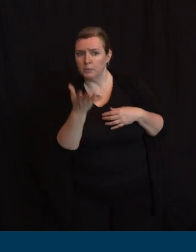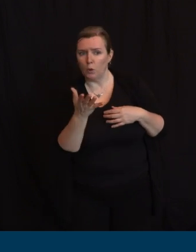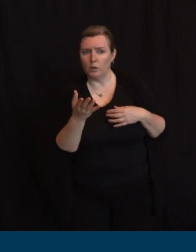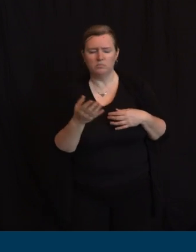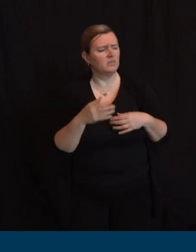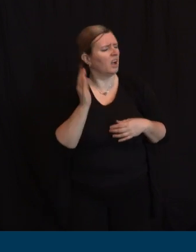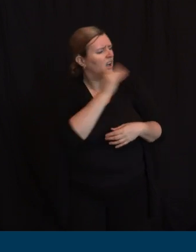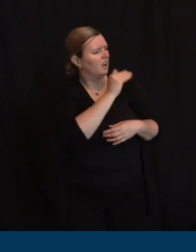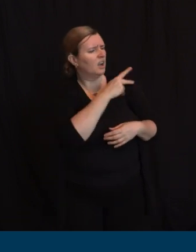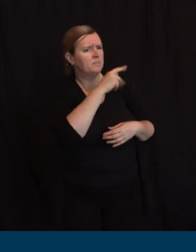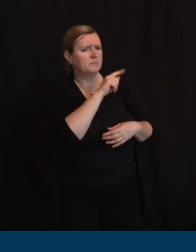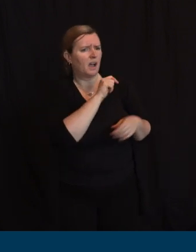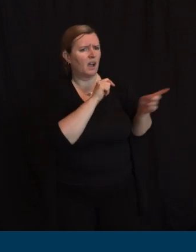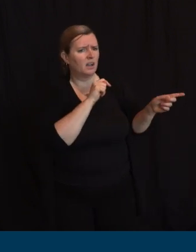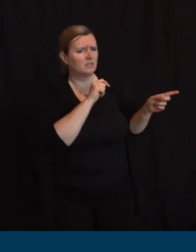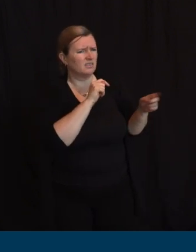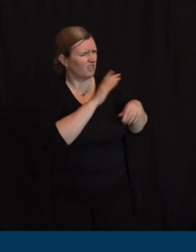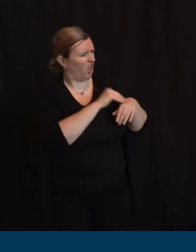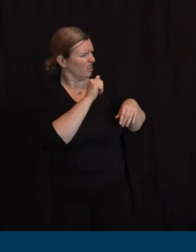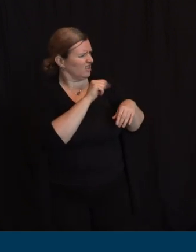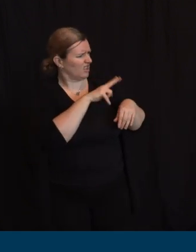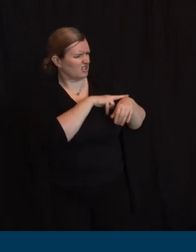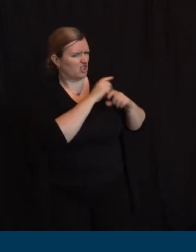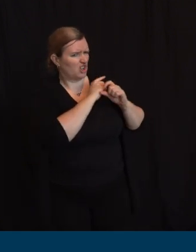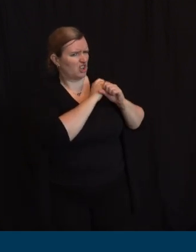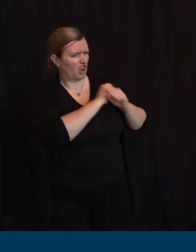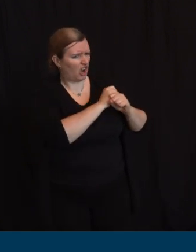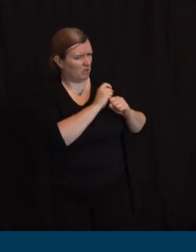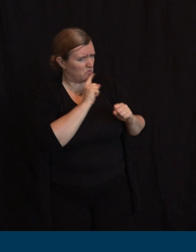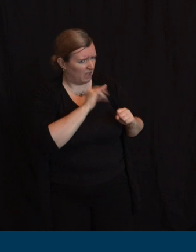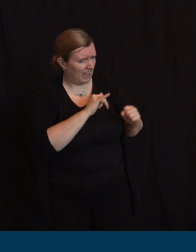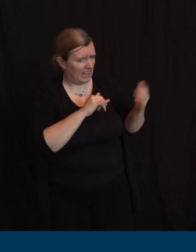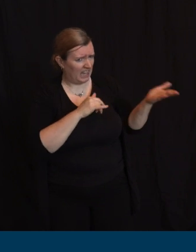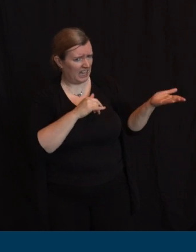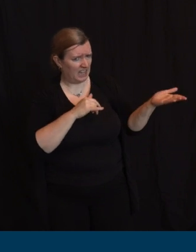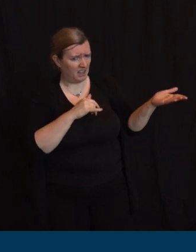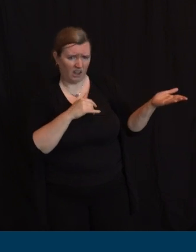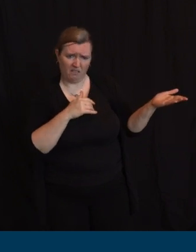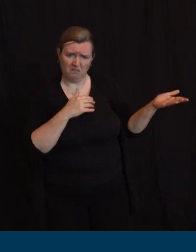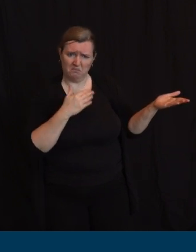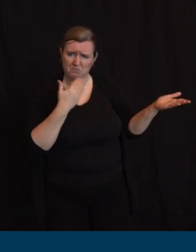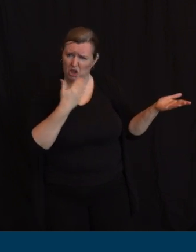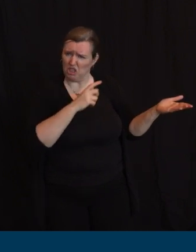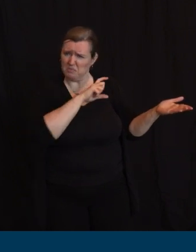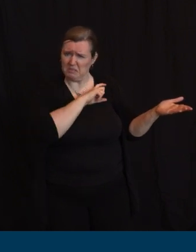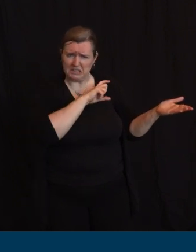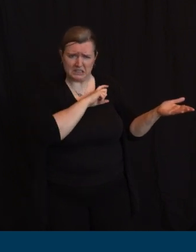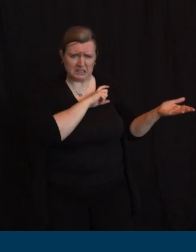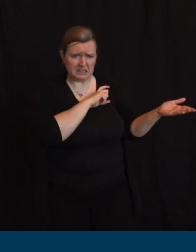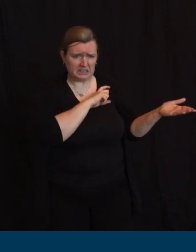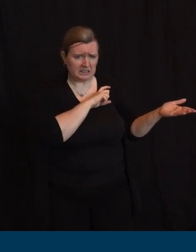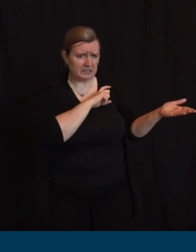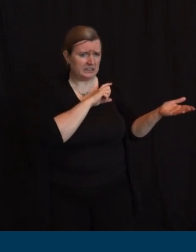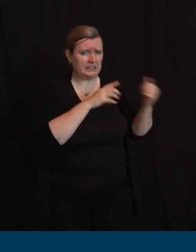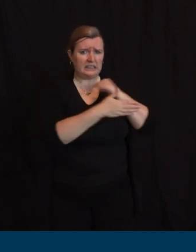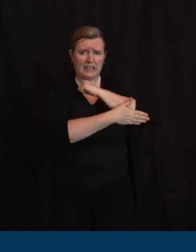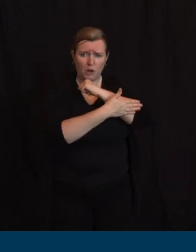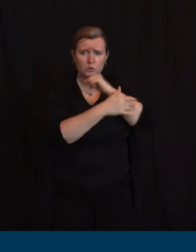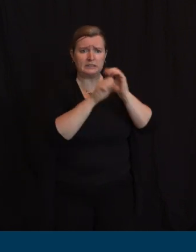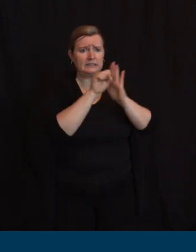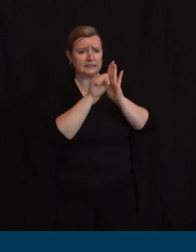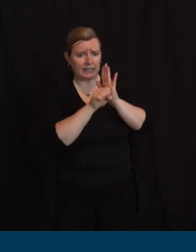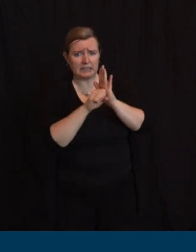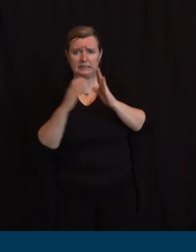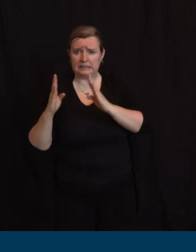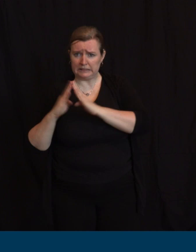county enforcement as well as the state police, which has been so aggressive on enforcement, but I'd turn to